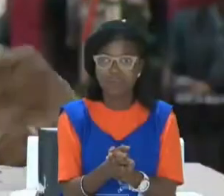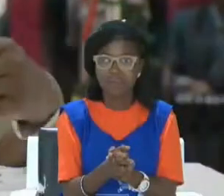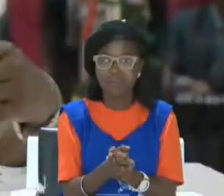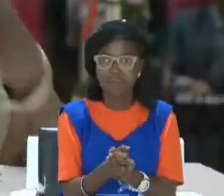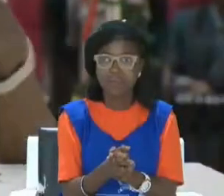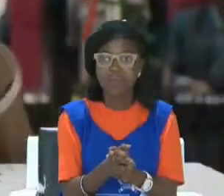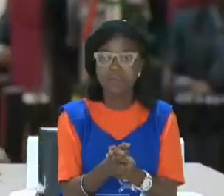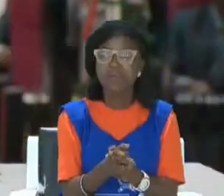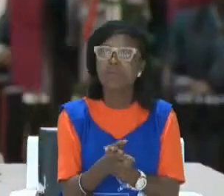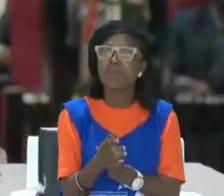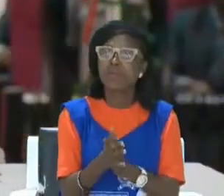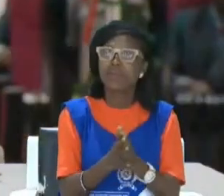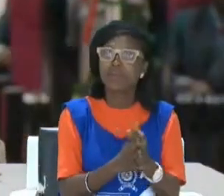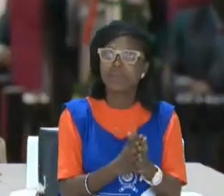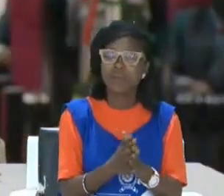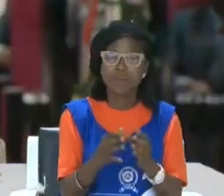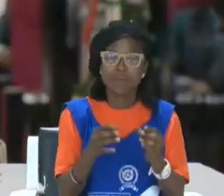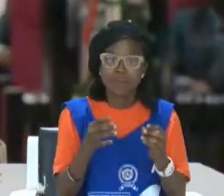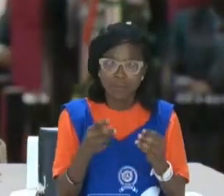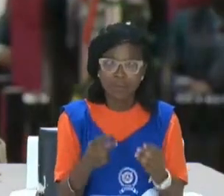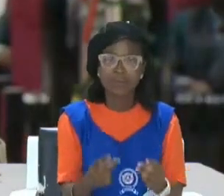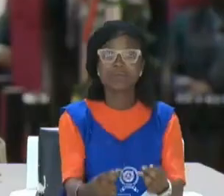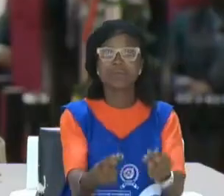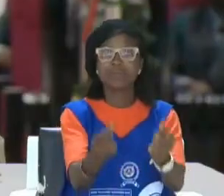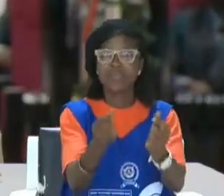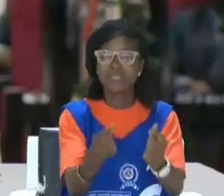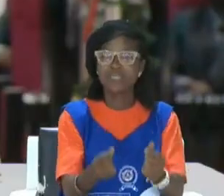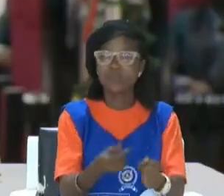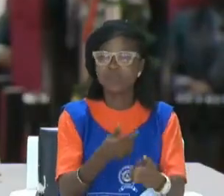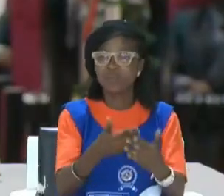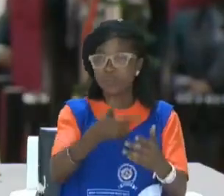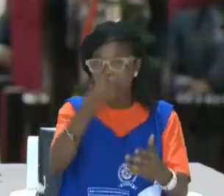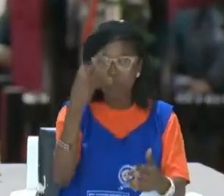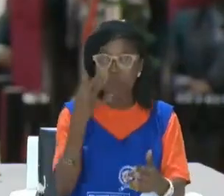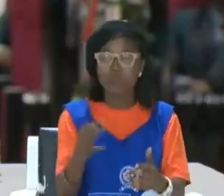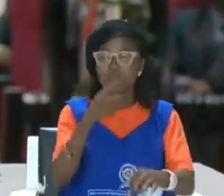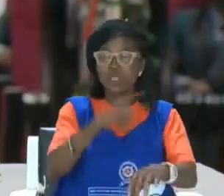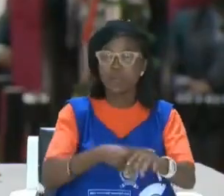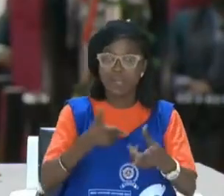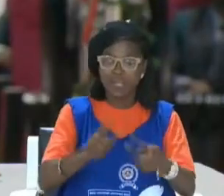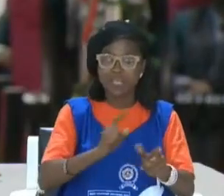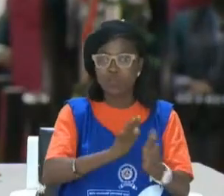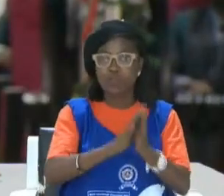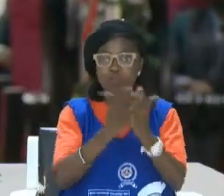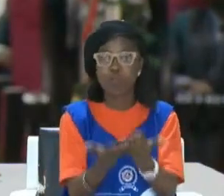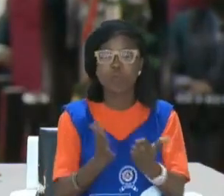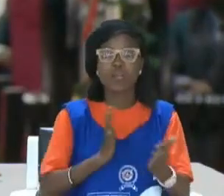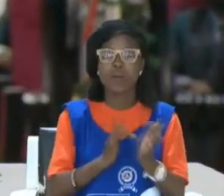Well, very quickly, because of time, let's turn to John chapter 3,